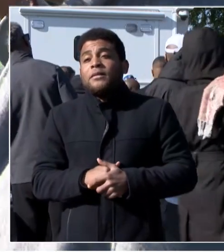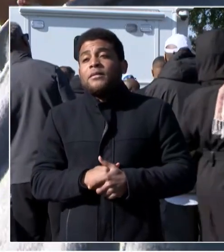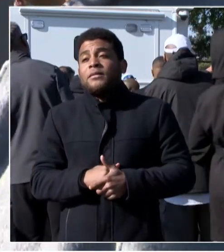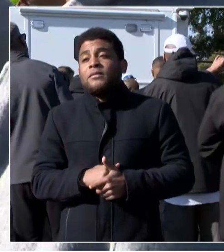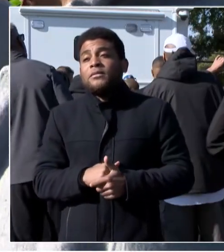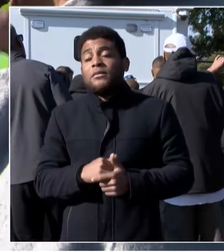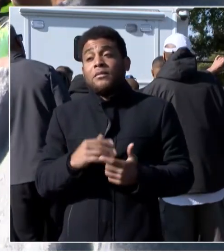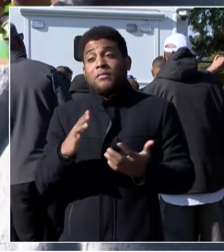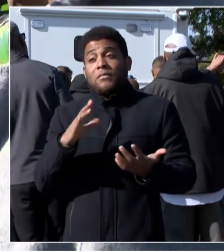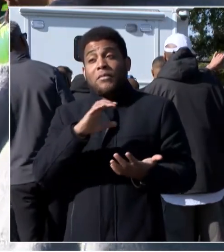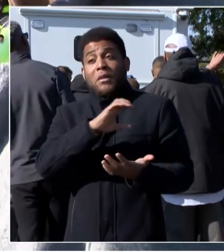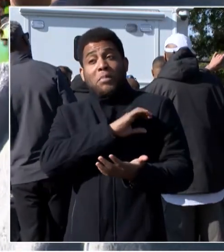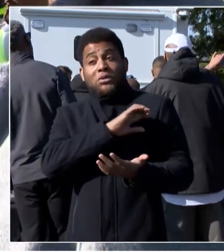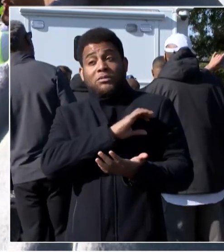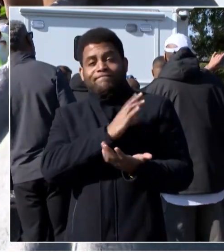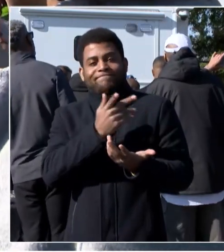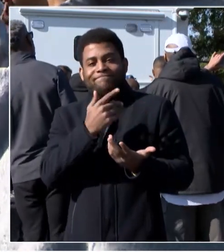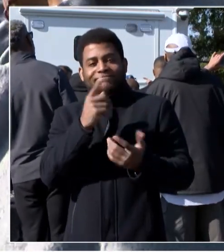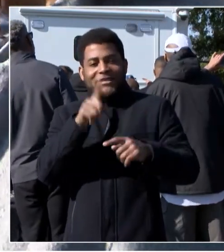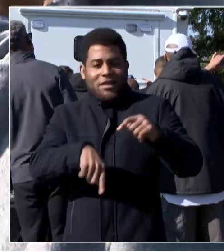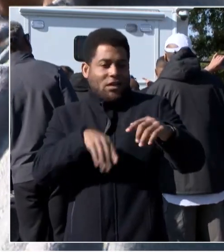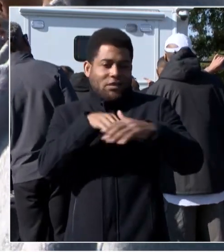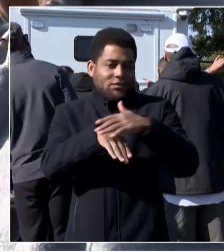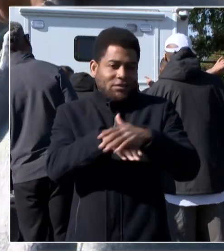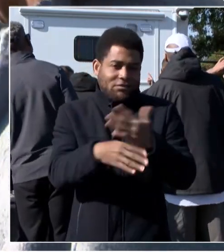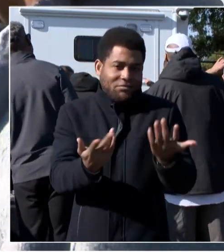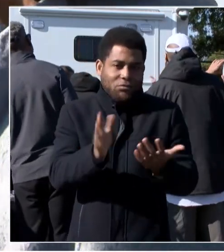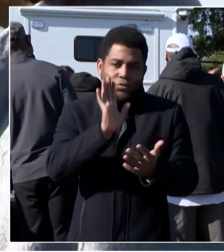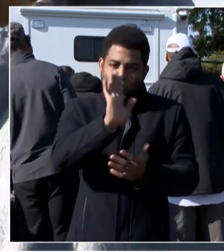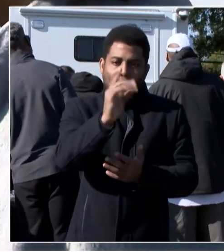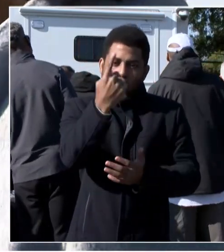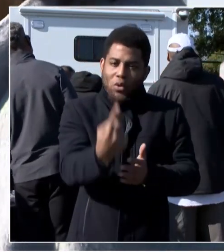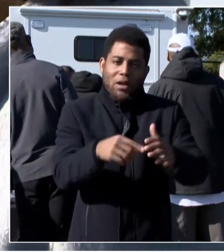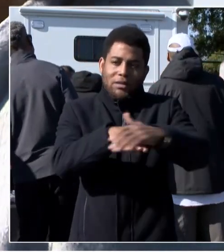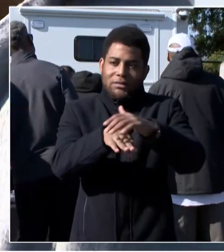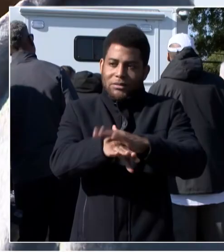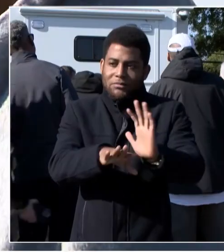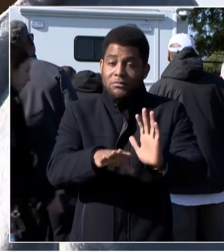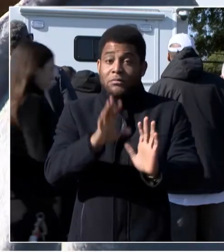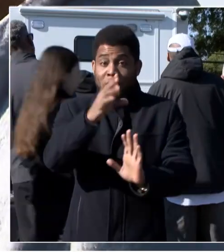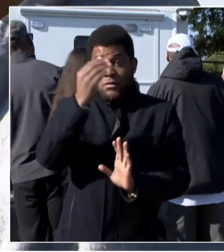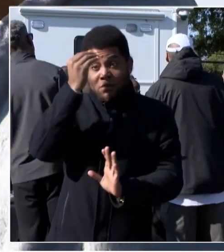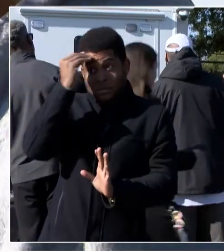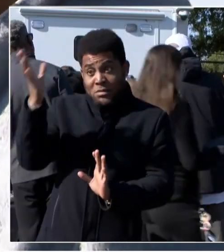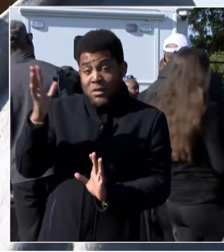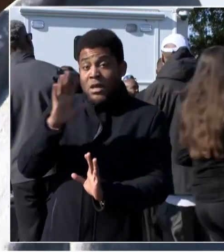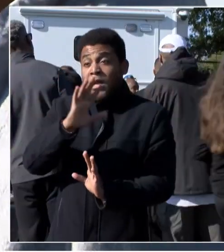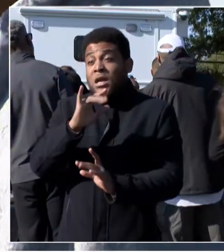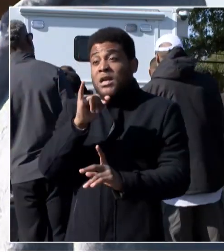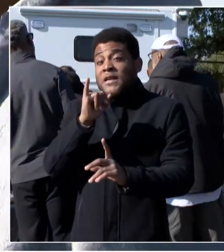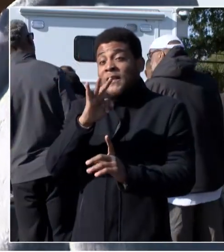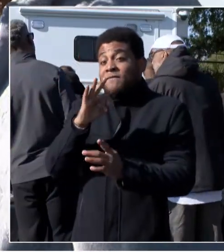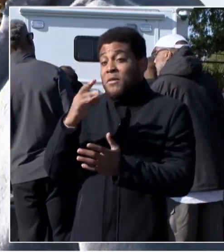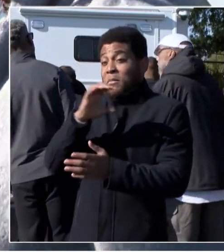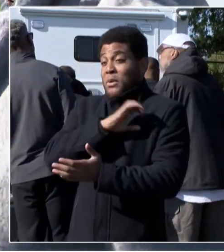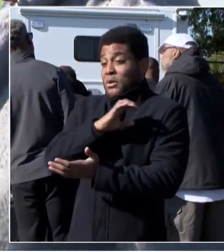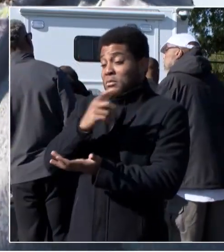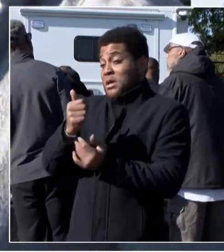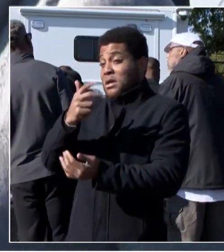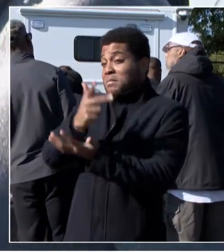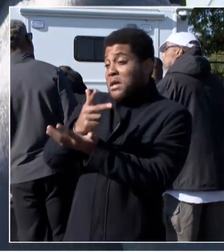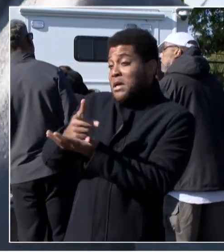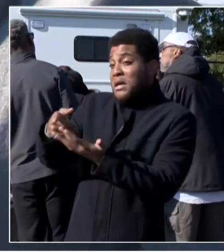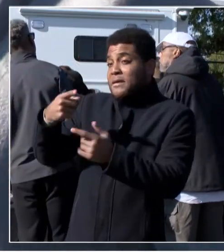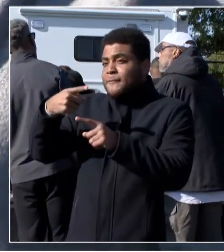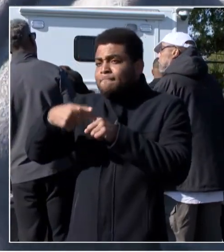I'm in this parking lot, or will it tell me I'm on that intersection? What is it? How? So it'll actually give you the specifics to where right now it'll